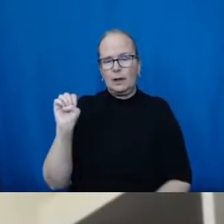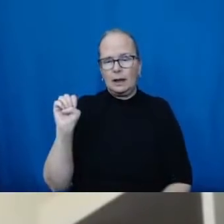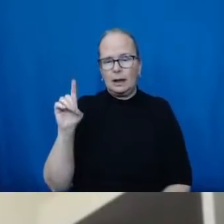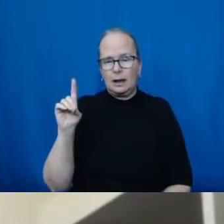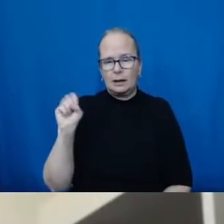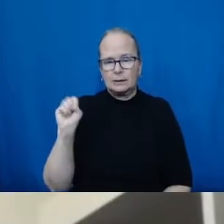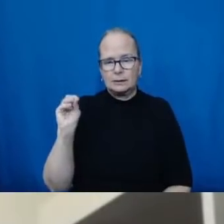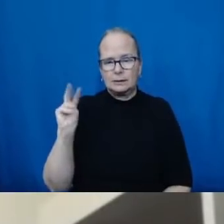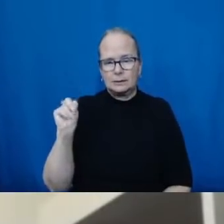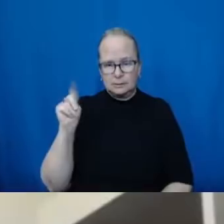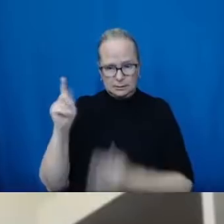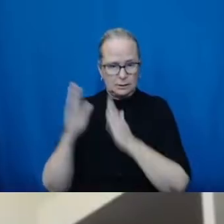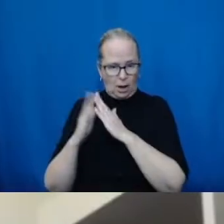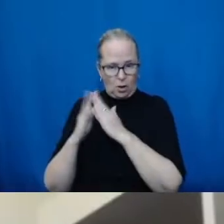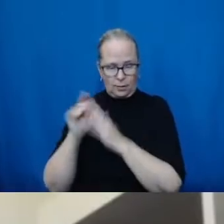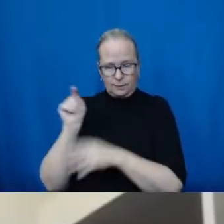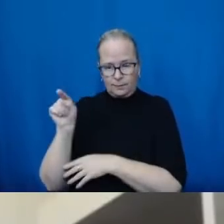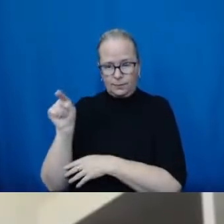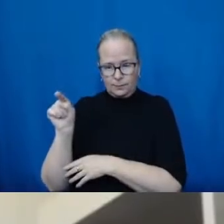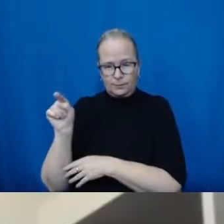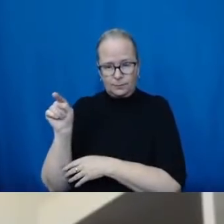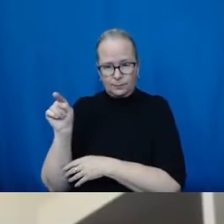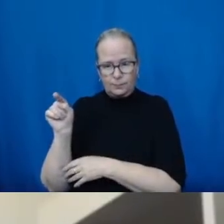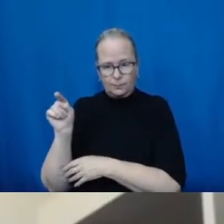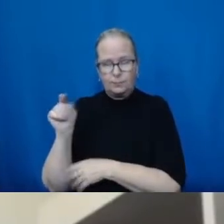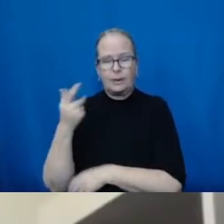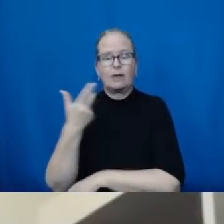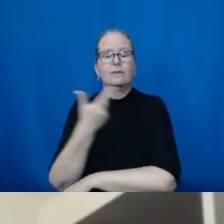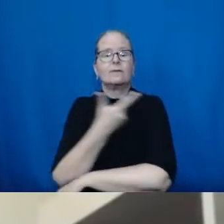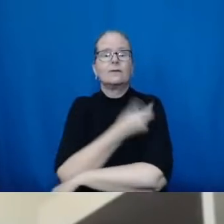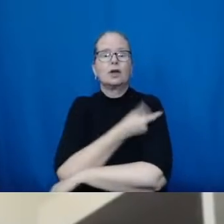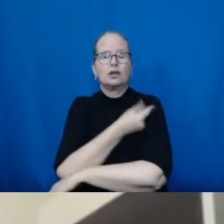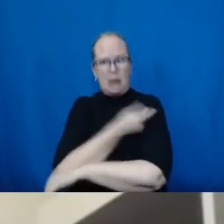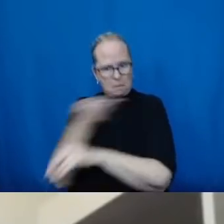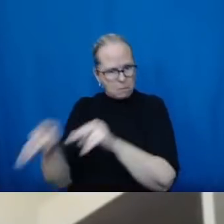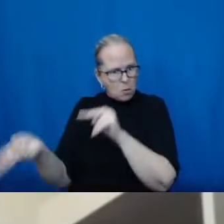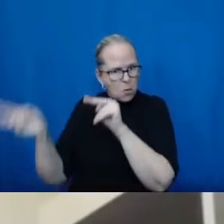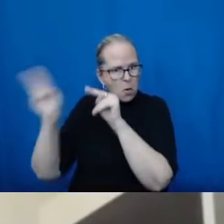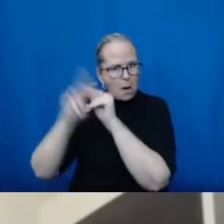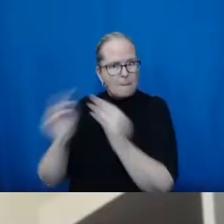rates because they know so many people there who are sick. Often if they can have a